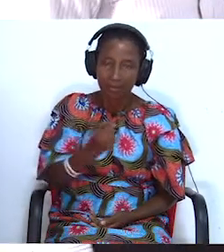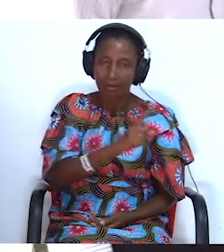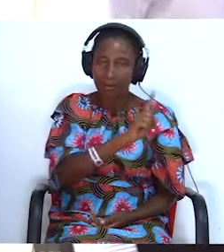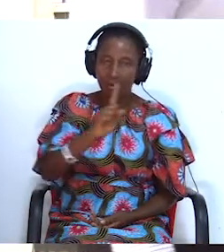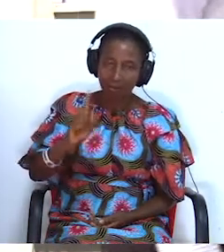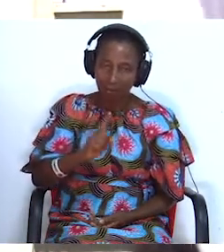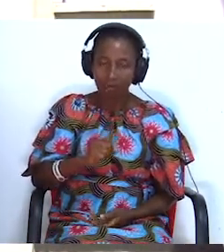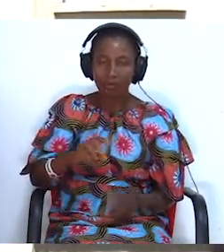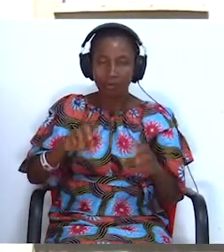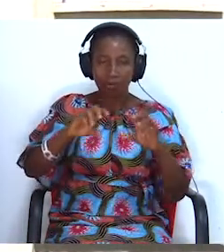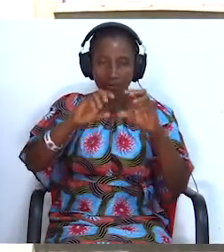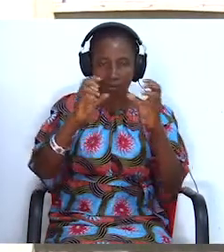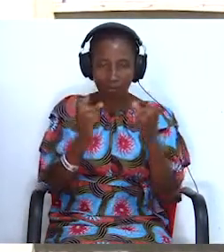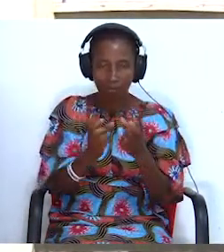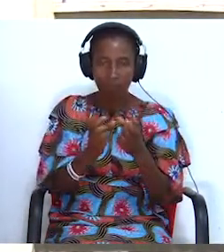Good.